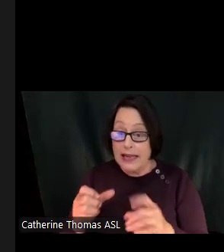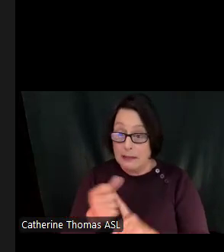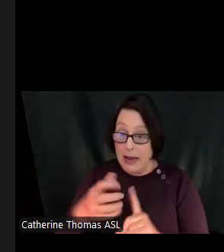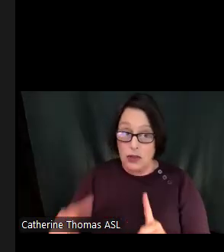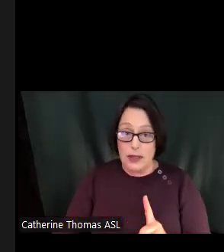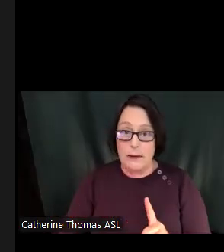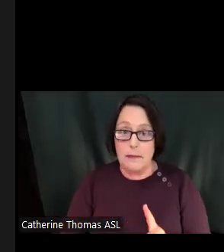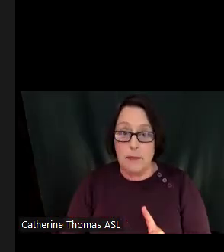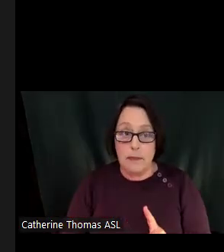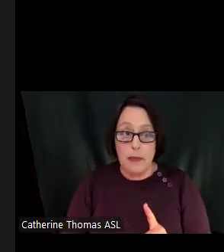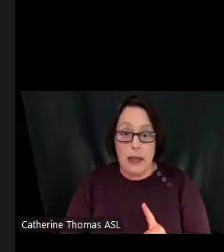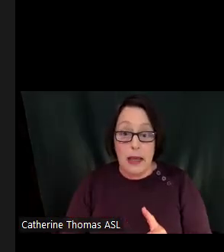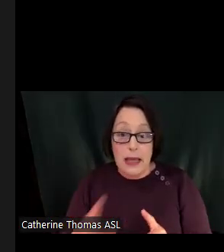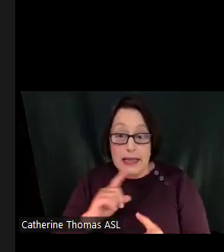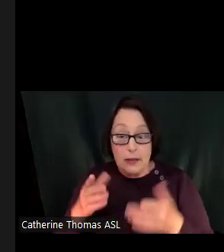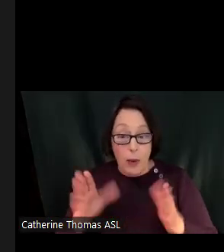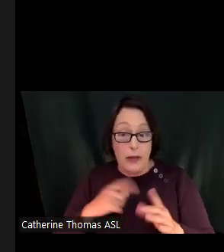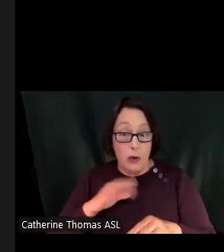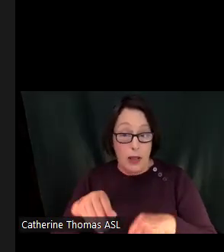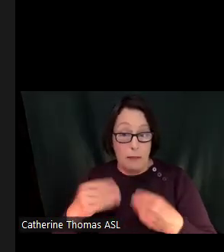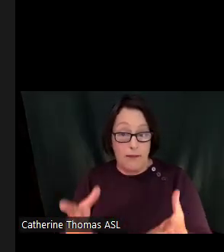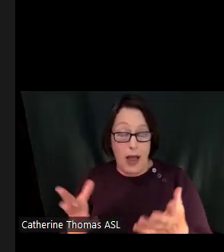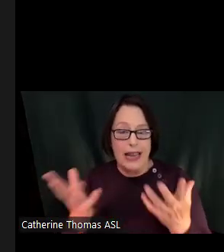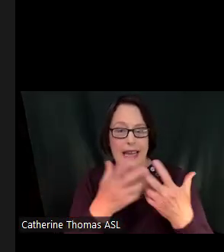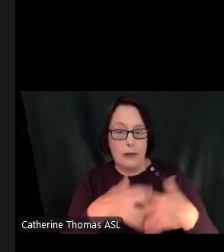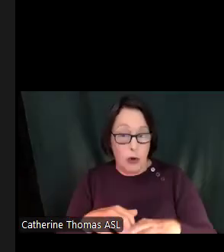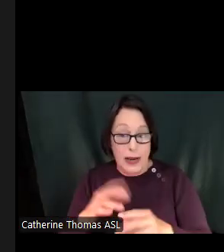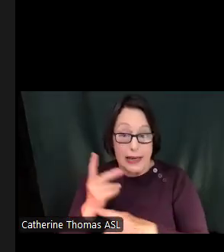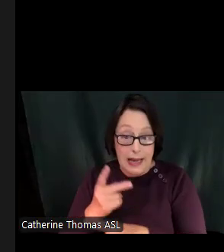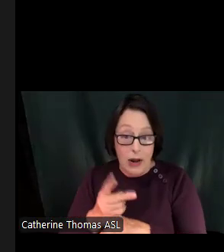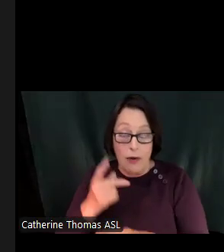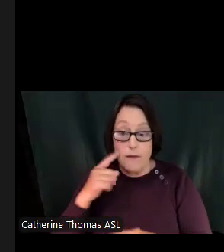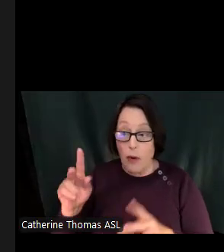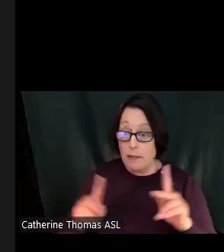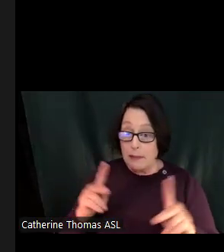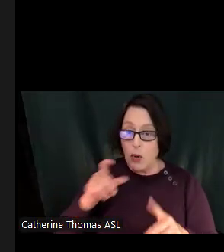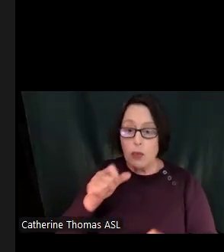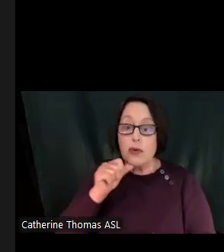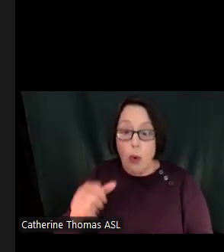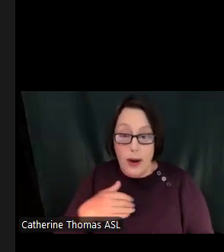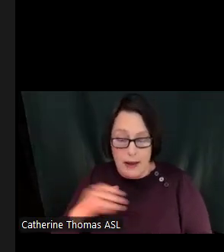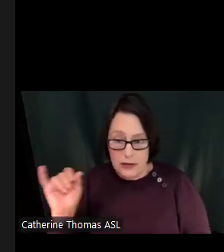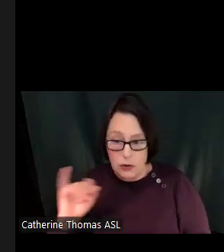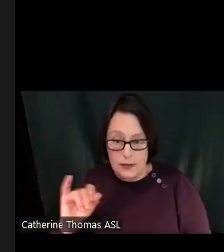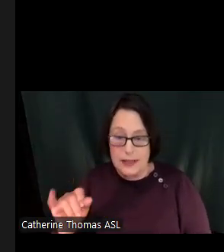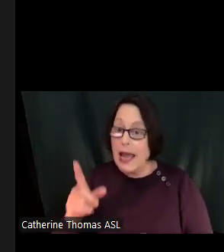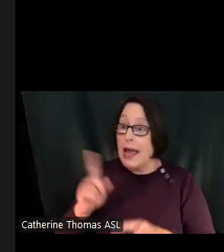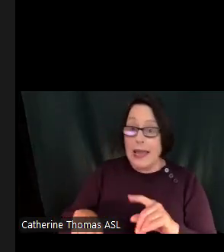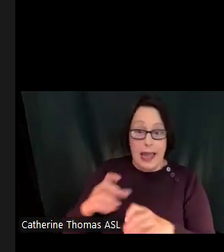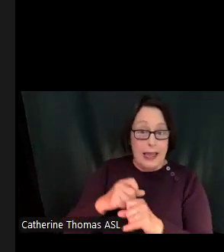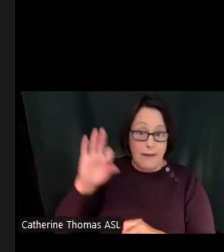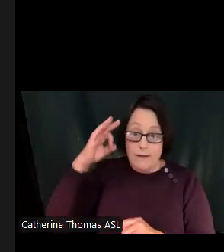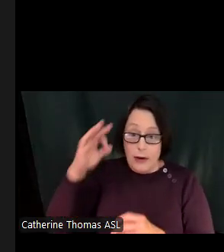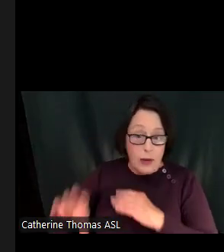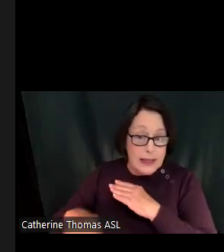provide integrated managed care coverage to individuals who are uninsured and ineligible for federally subsidized